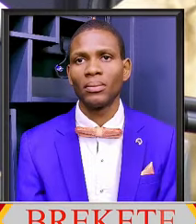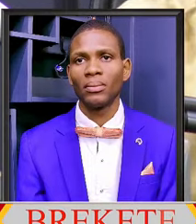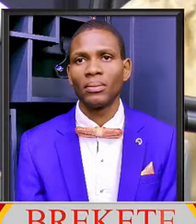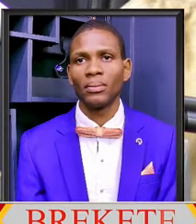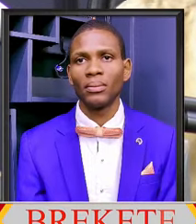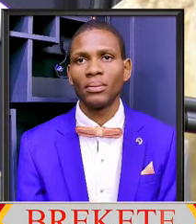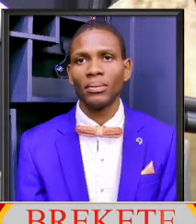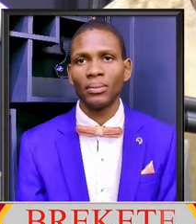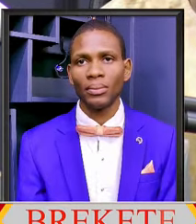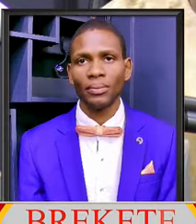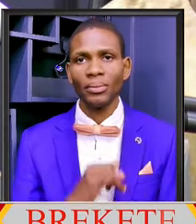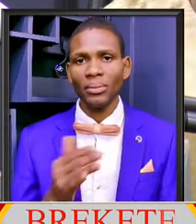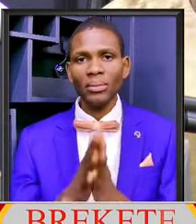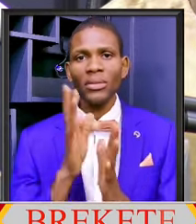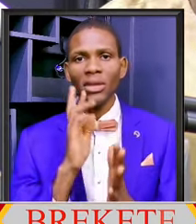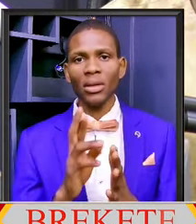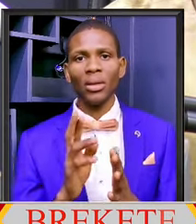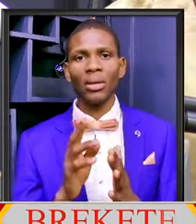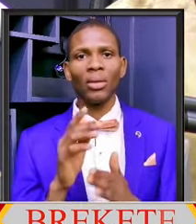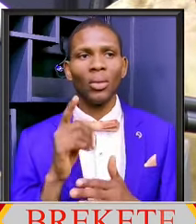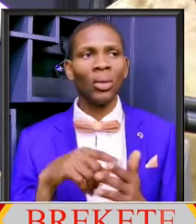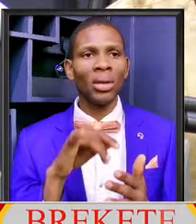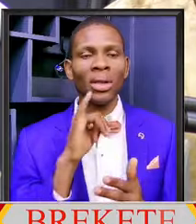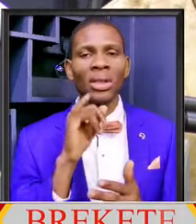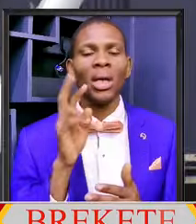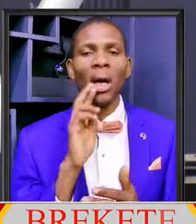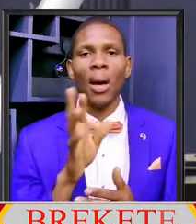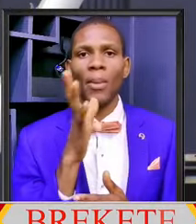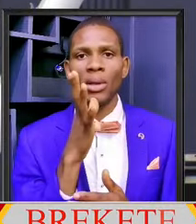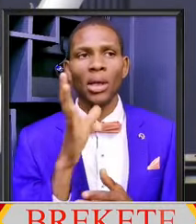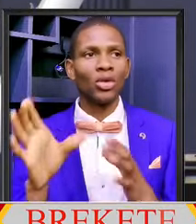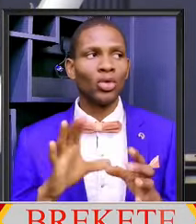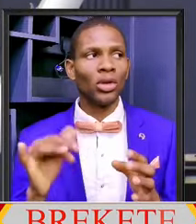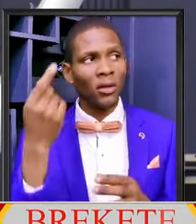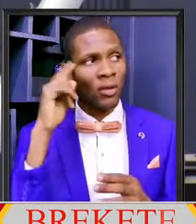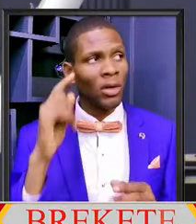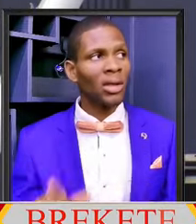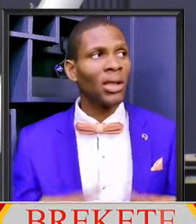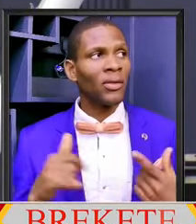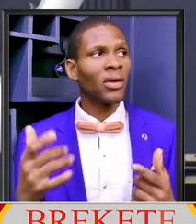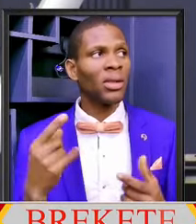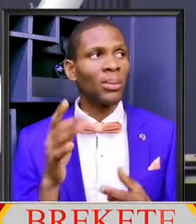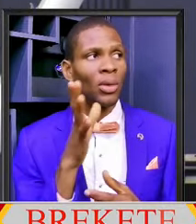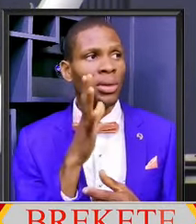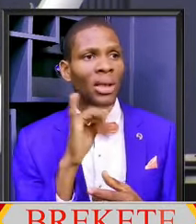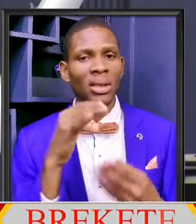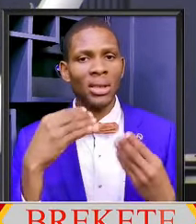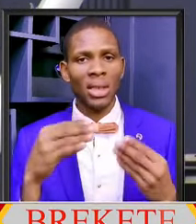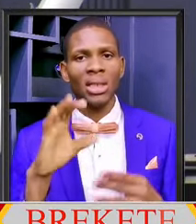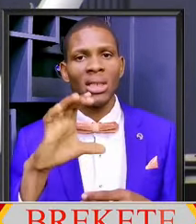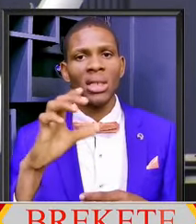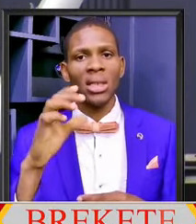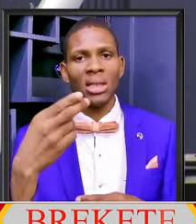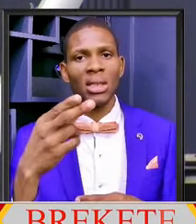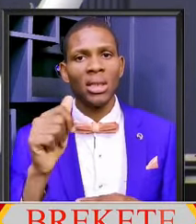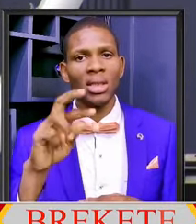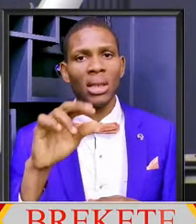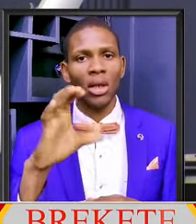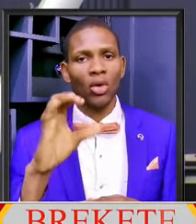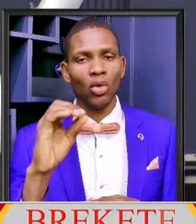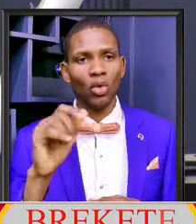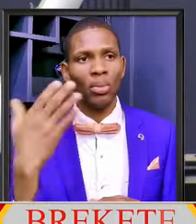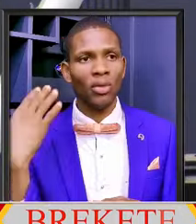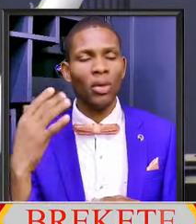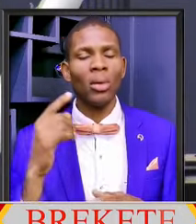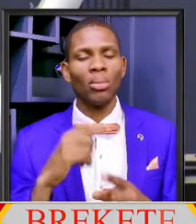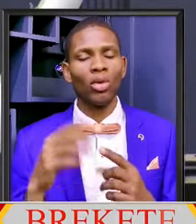nagode I ask her whether waiting her mother they do for a living. She said the mother been the search charcoal, but she can't stop. It be